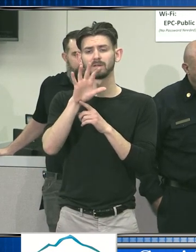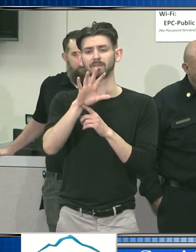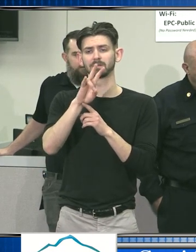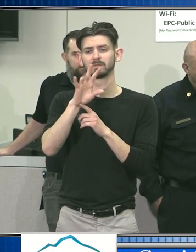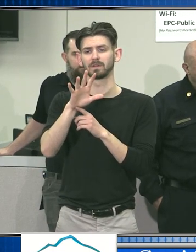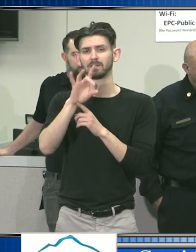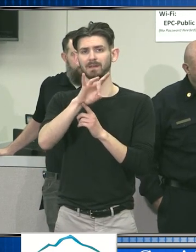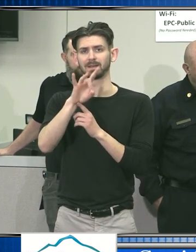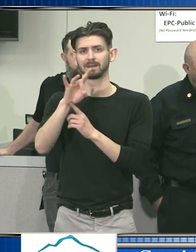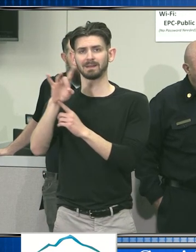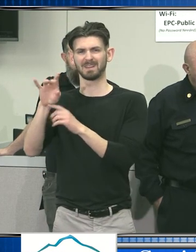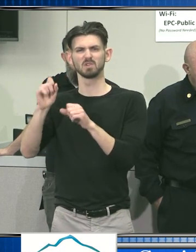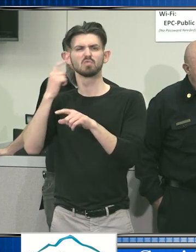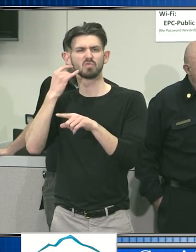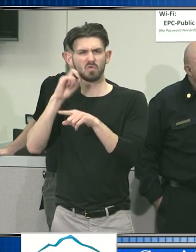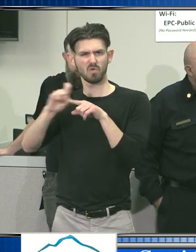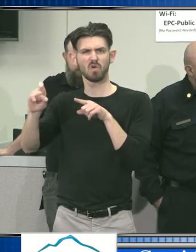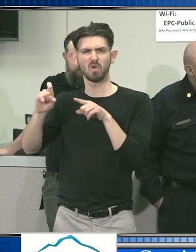719-575-8888. Thank you.